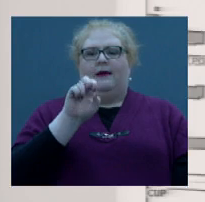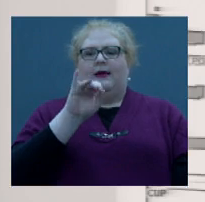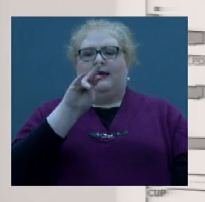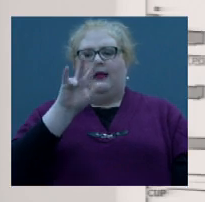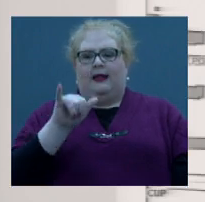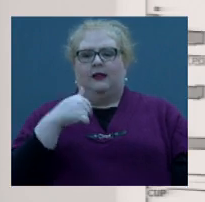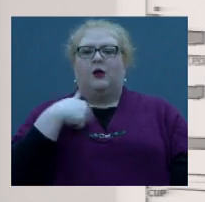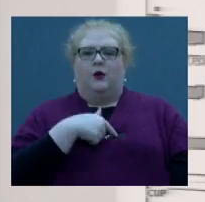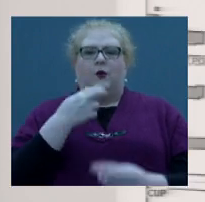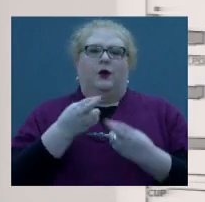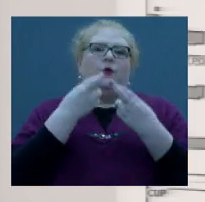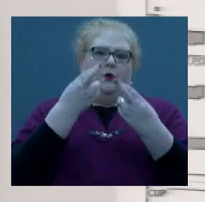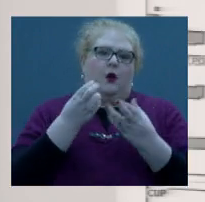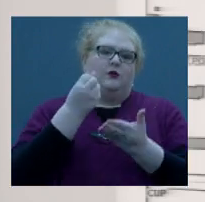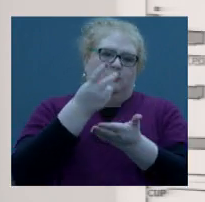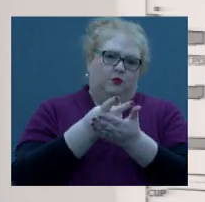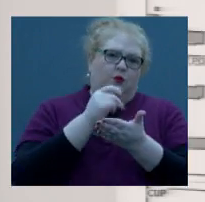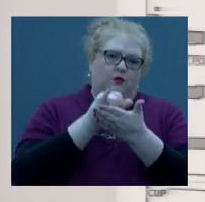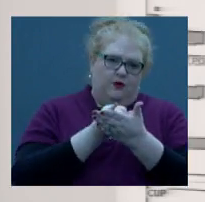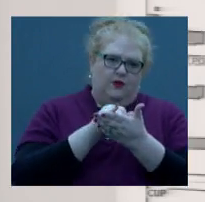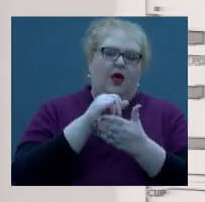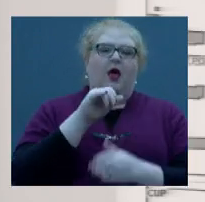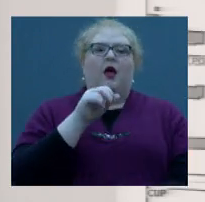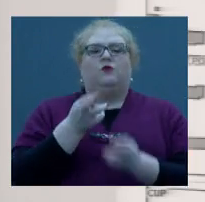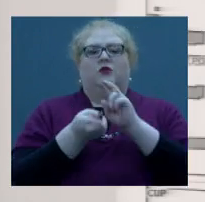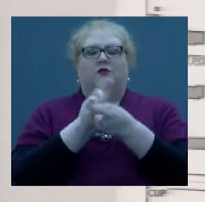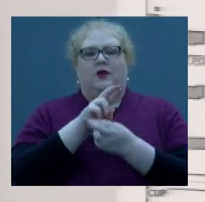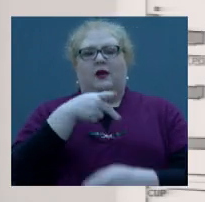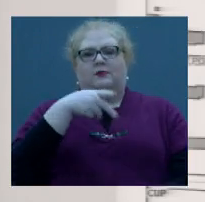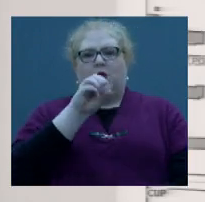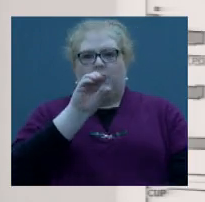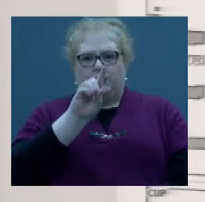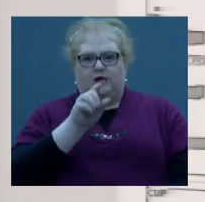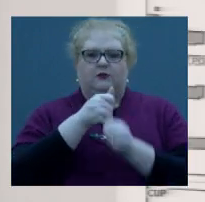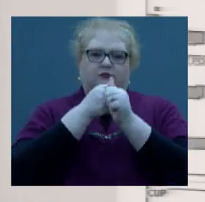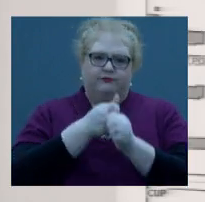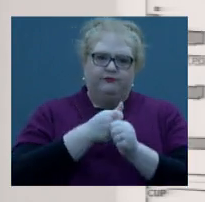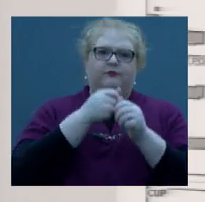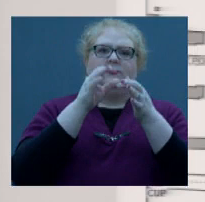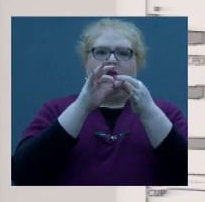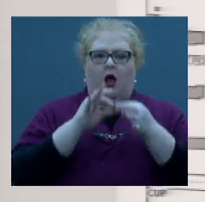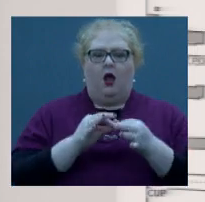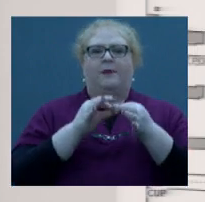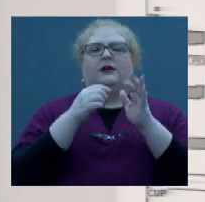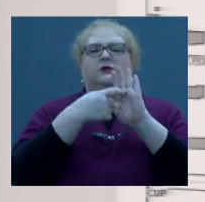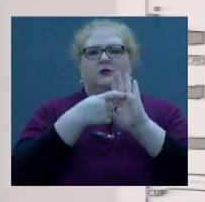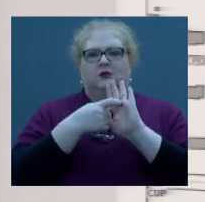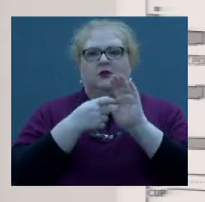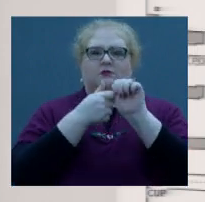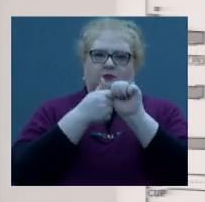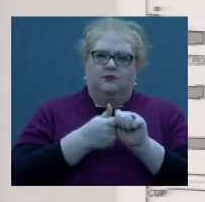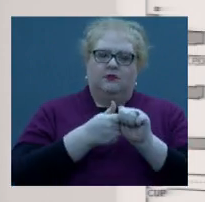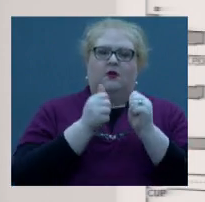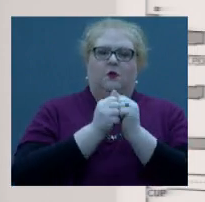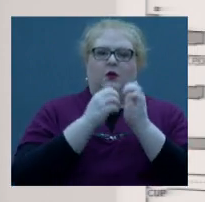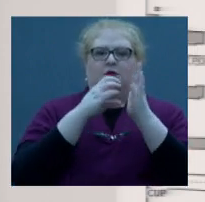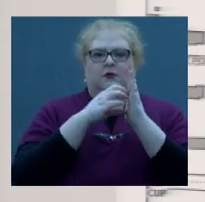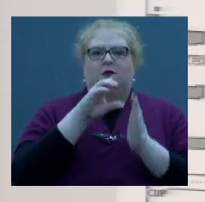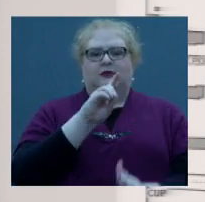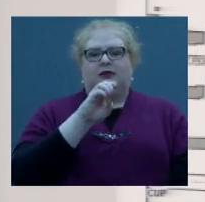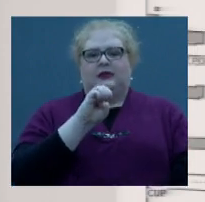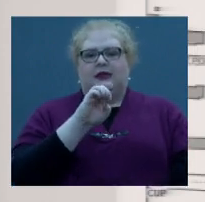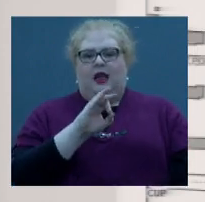the requested revised POD subject to compliance with the comments and conditions outlined in paragraphs D, E, and F and the